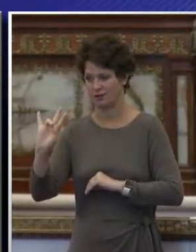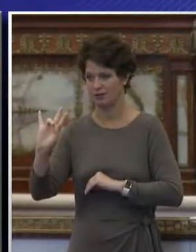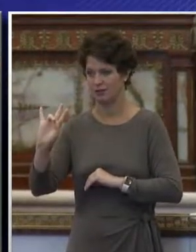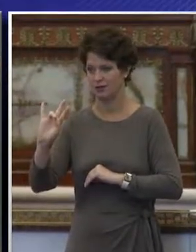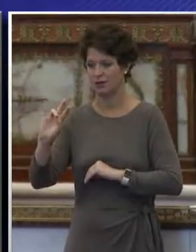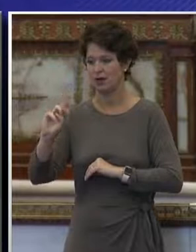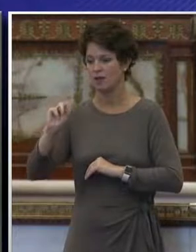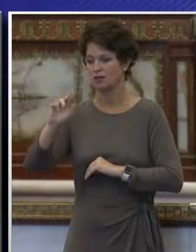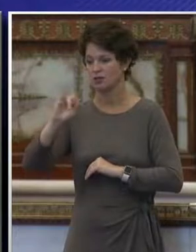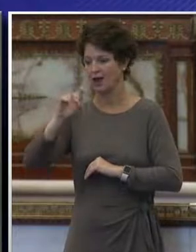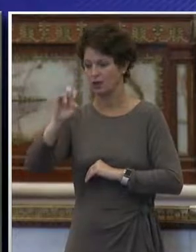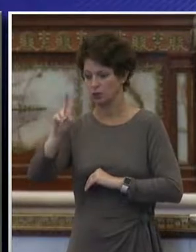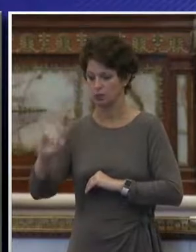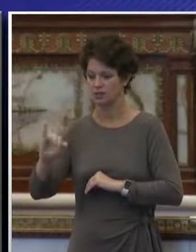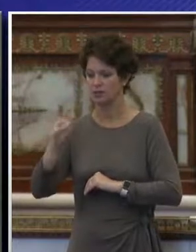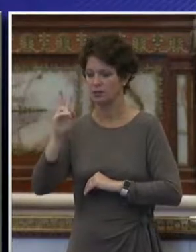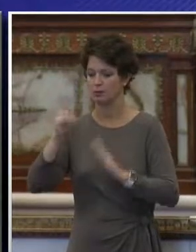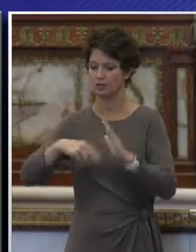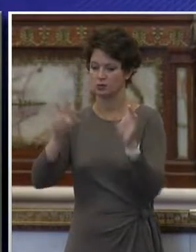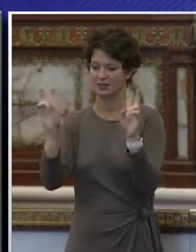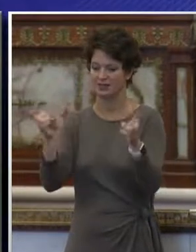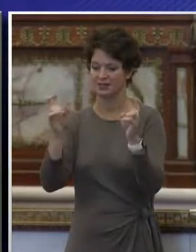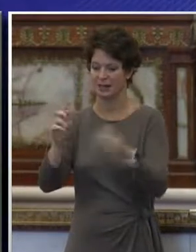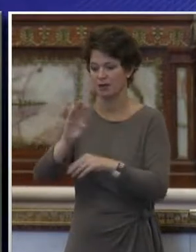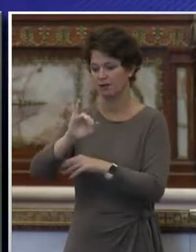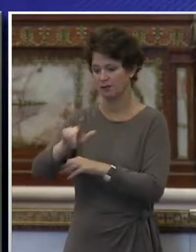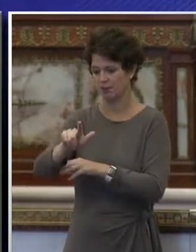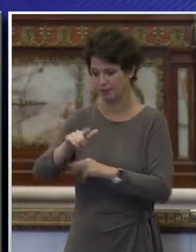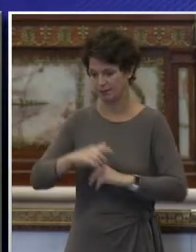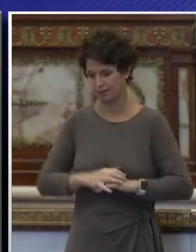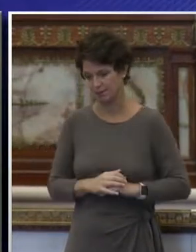200347. Mr. Iannuzzi, will you please read the title of the bill?